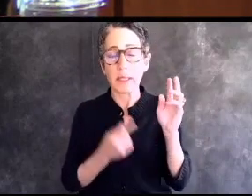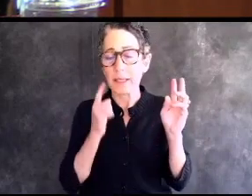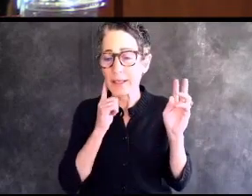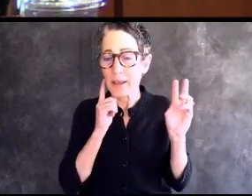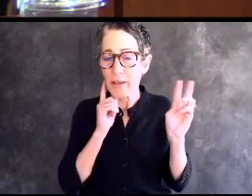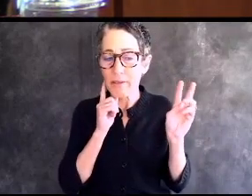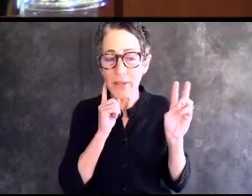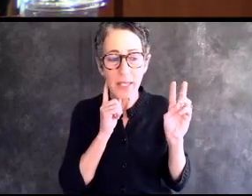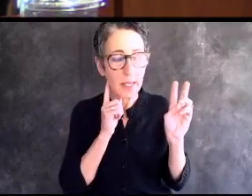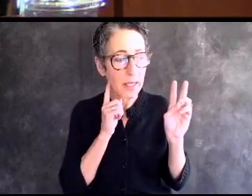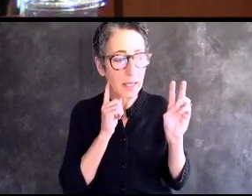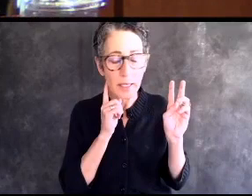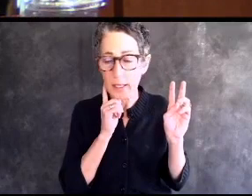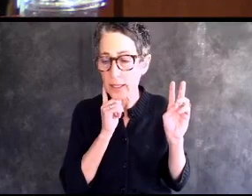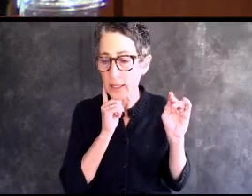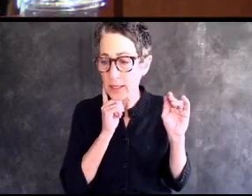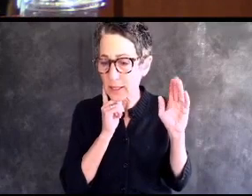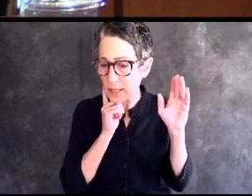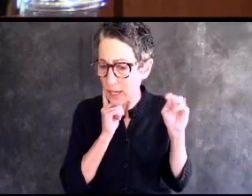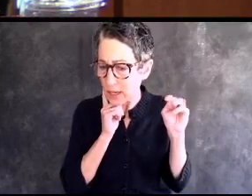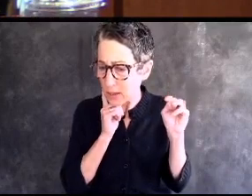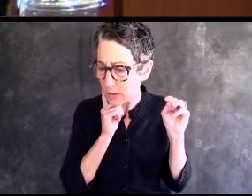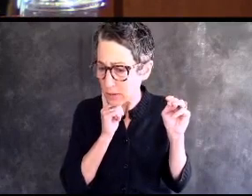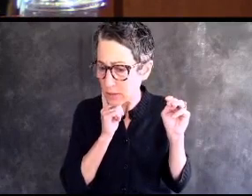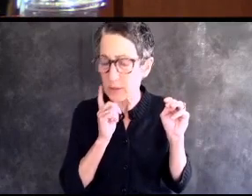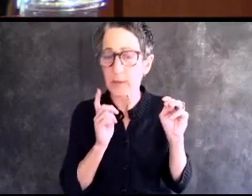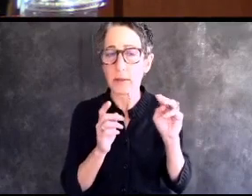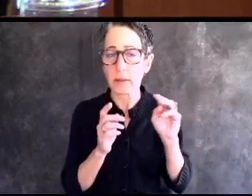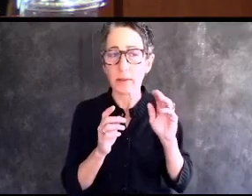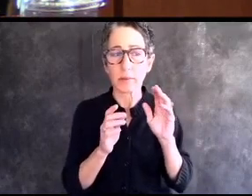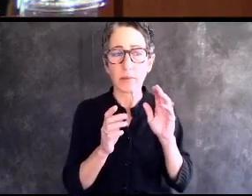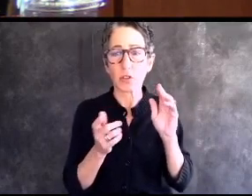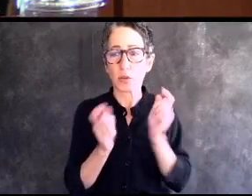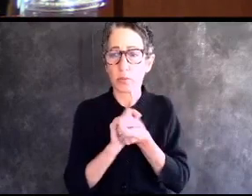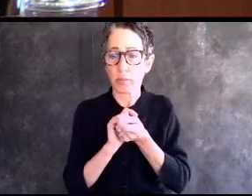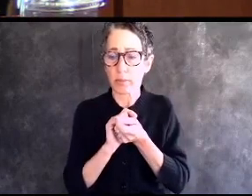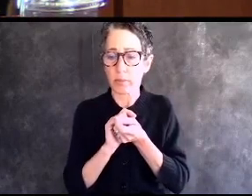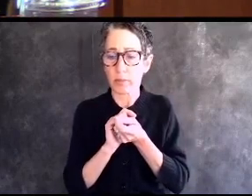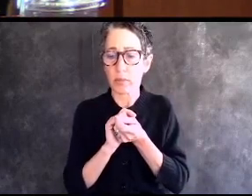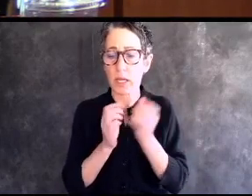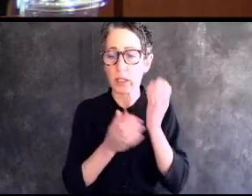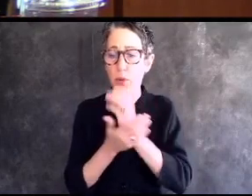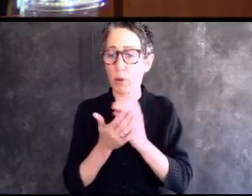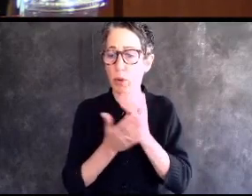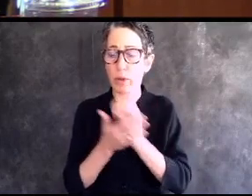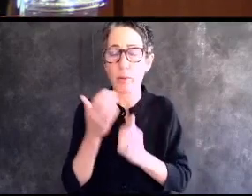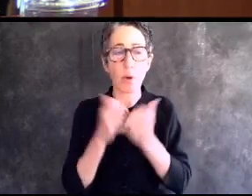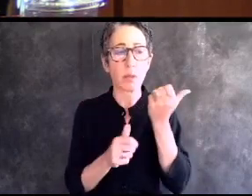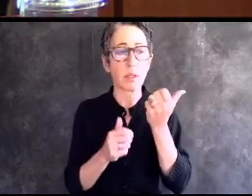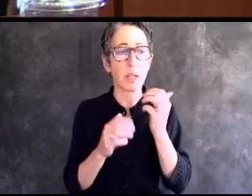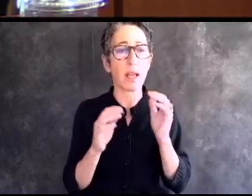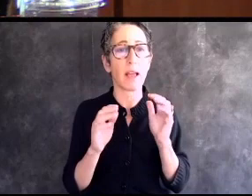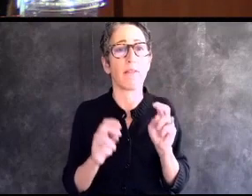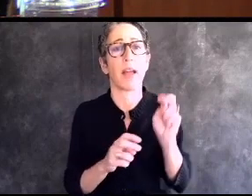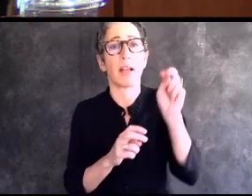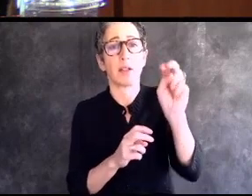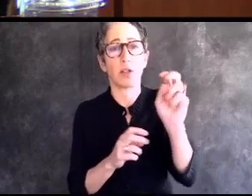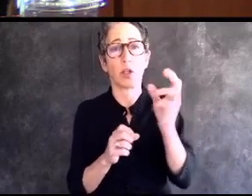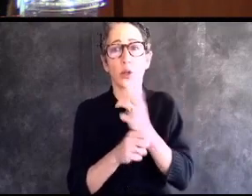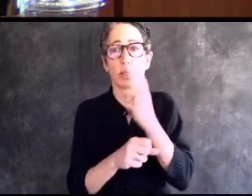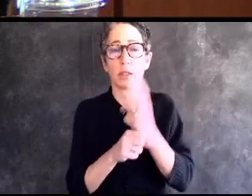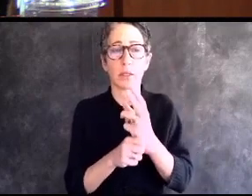into a project that explores the most advanced AI uses, like far beyond some polymerization, AI